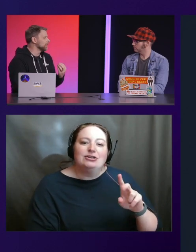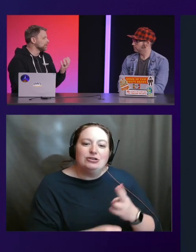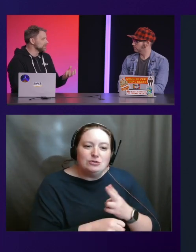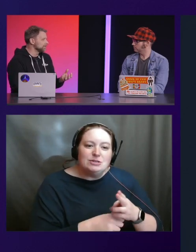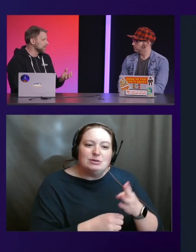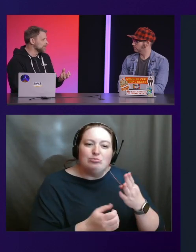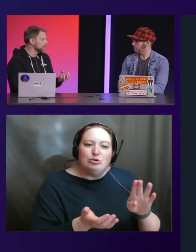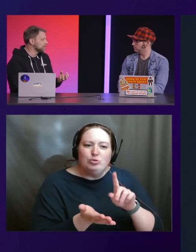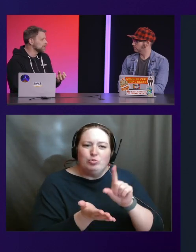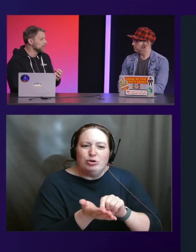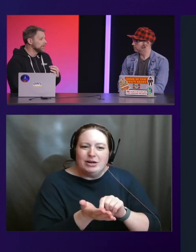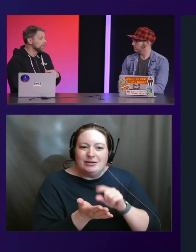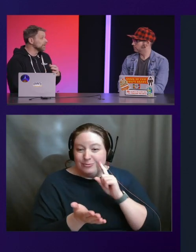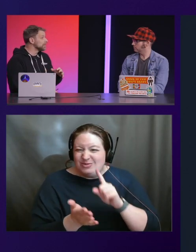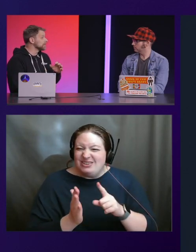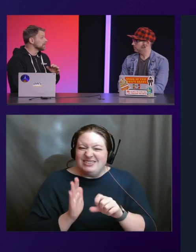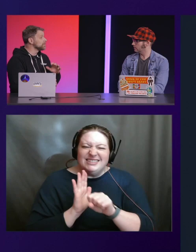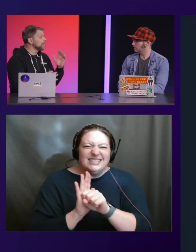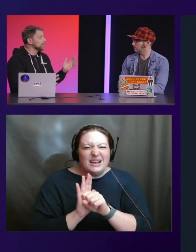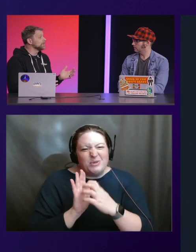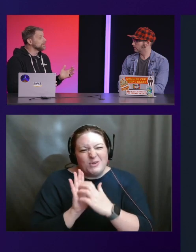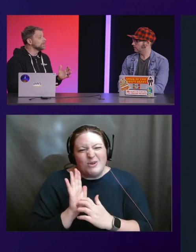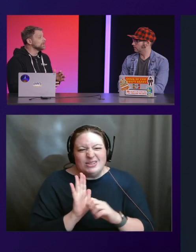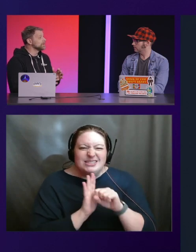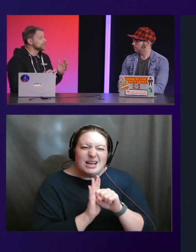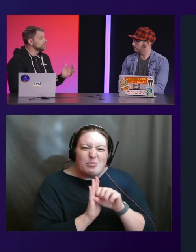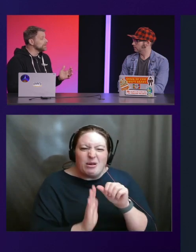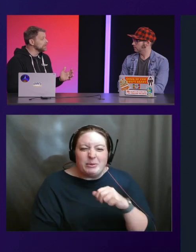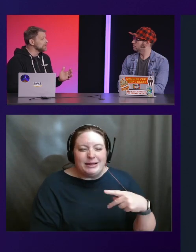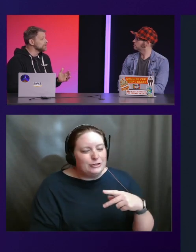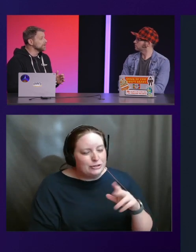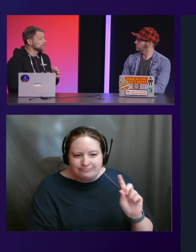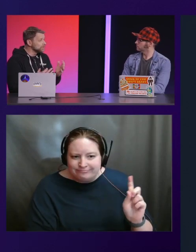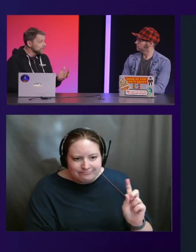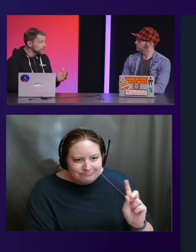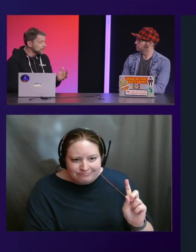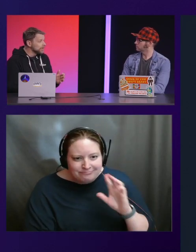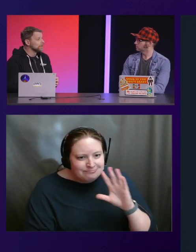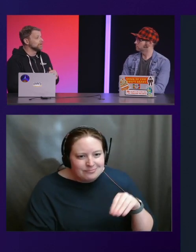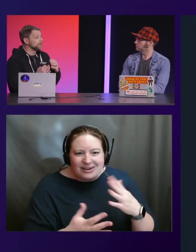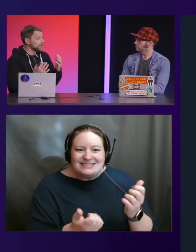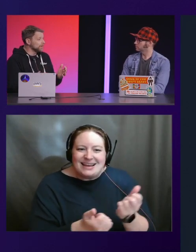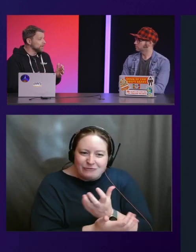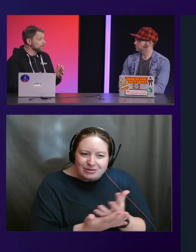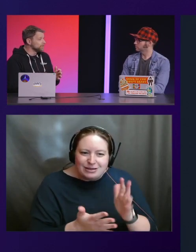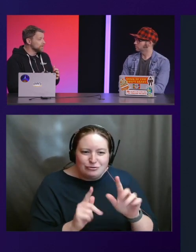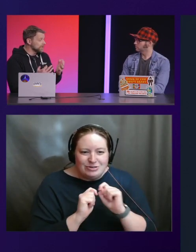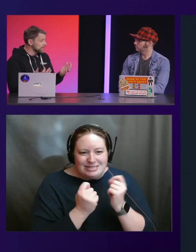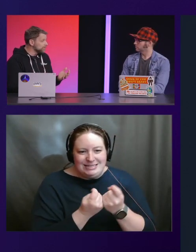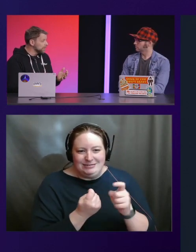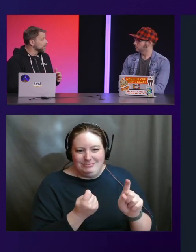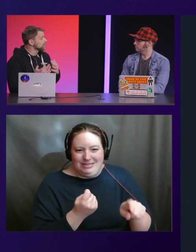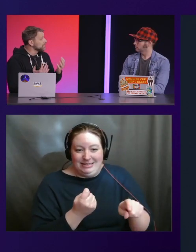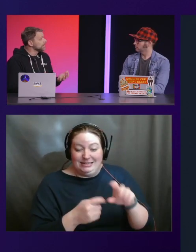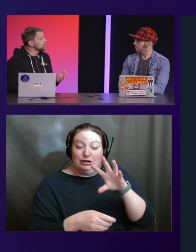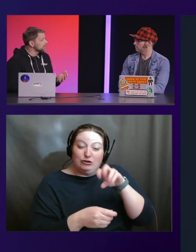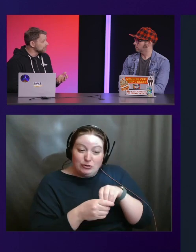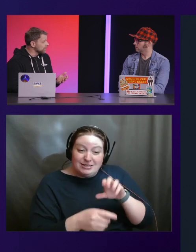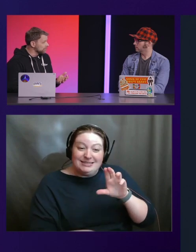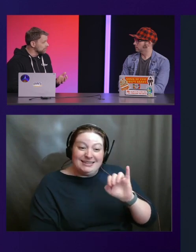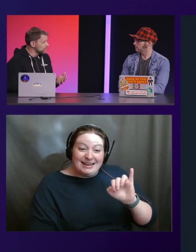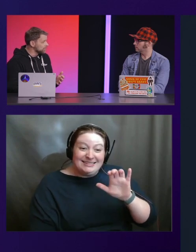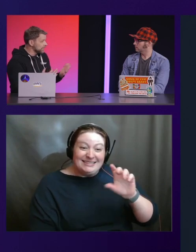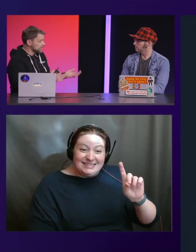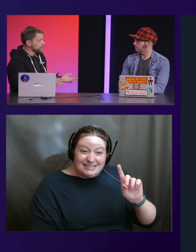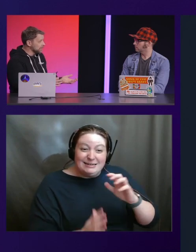sample code or a sample application. It really doesn't. It gives you everything that your team needs, including the CI/CD pipelines automatically